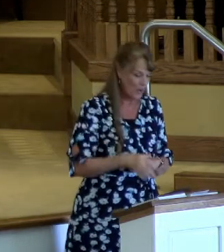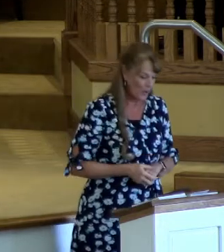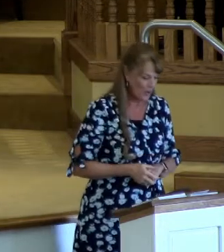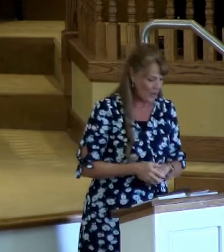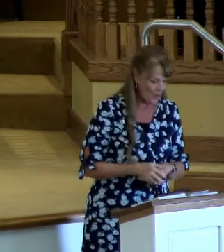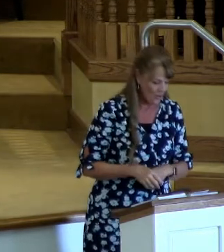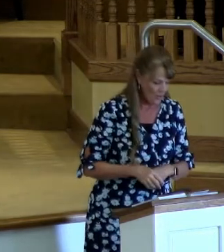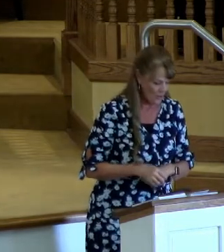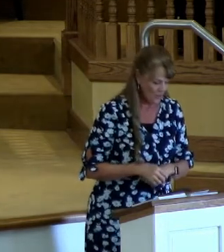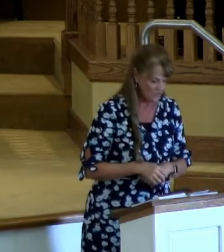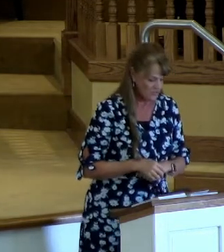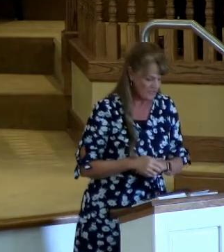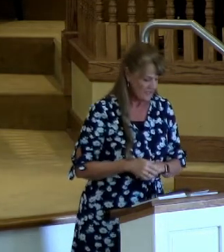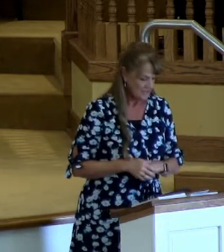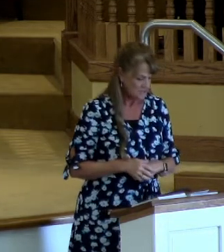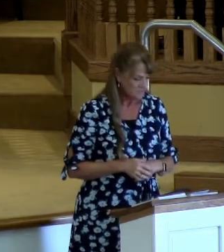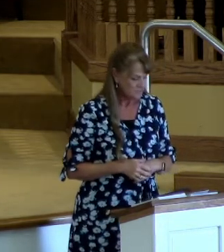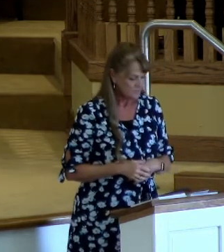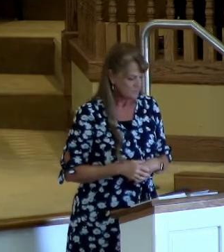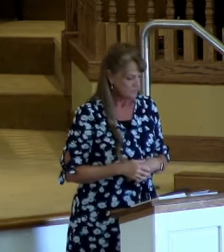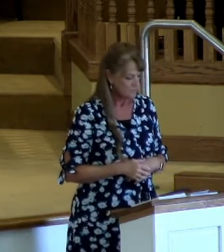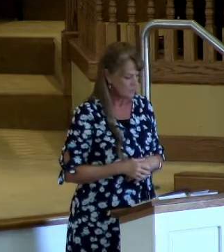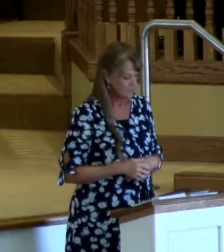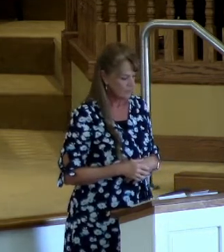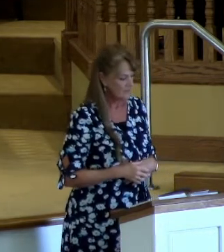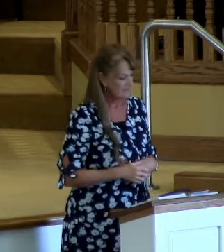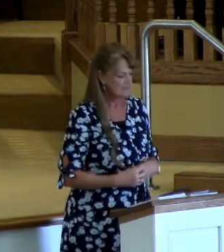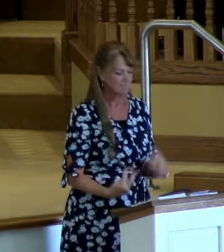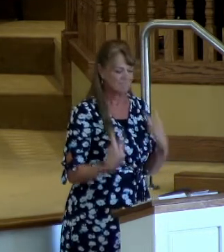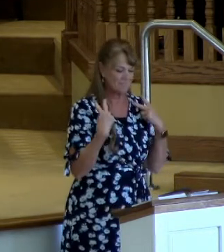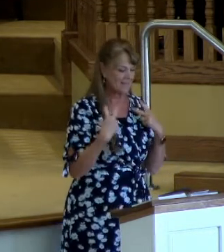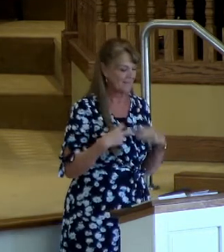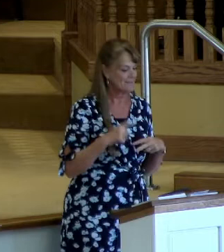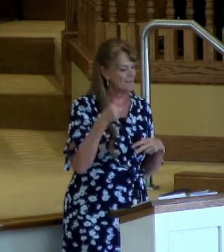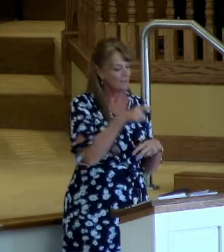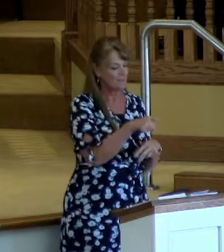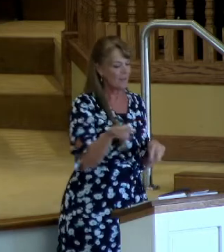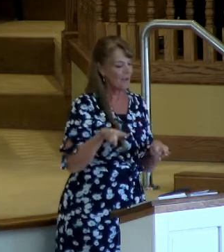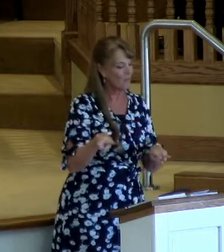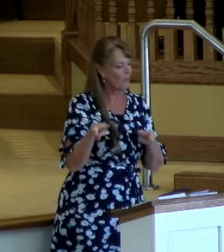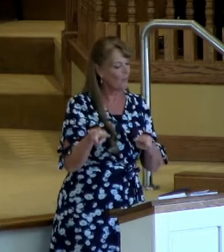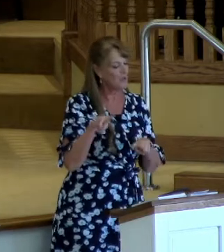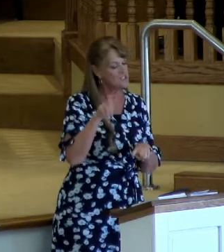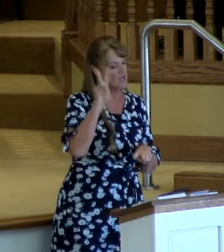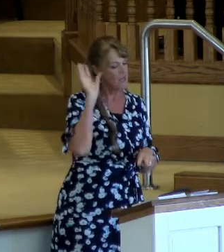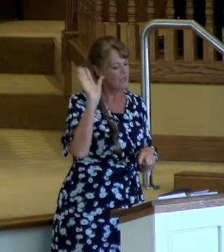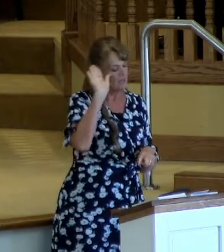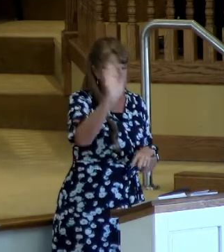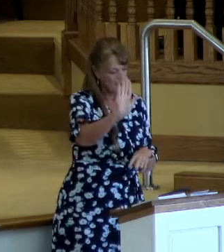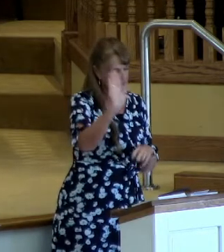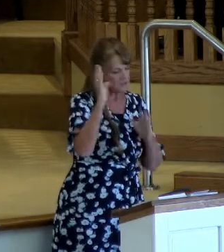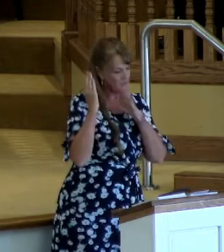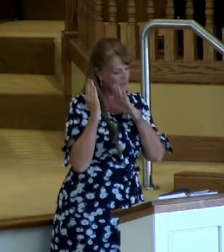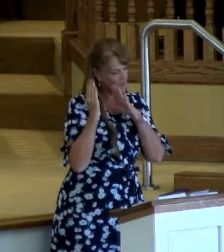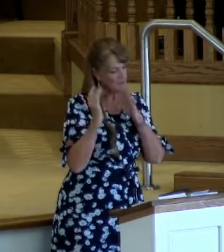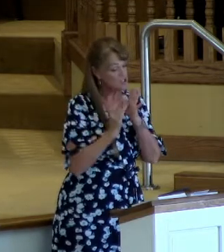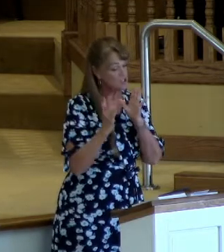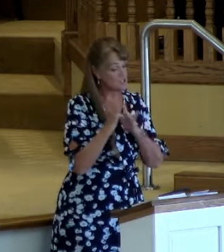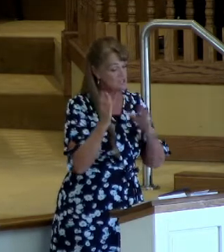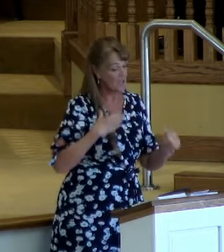Christ arose. Vainly they watch his bed,